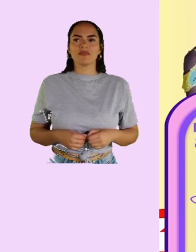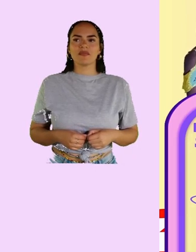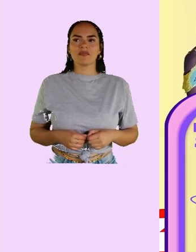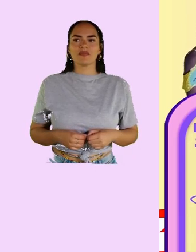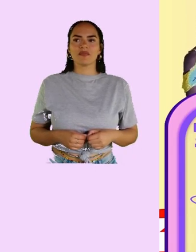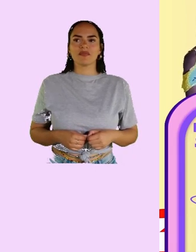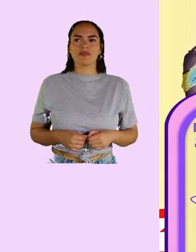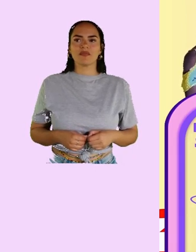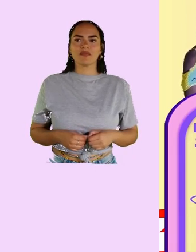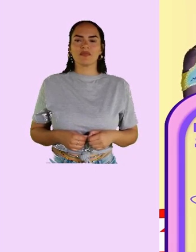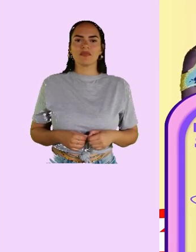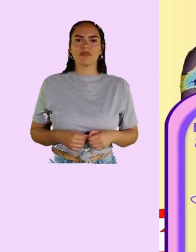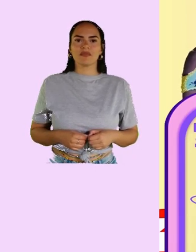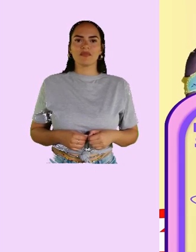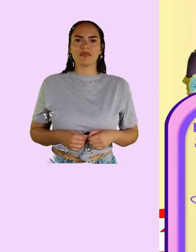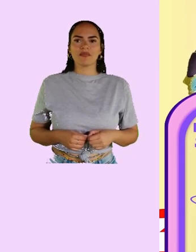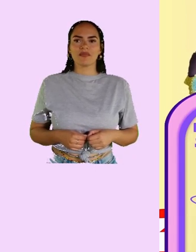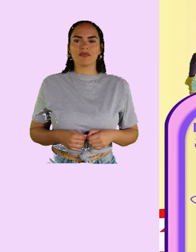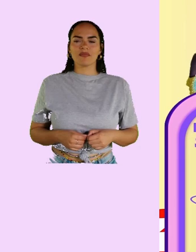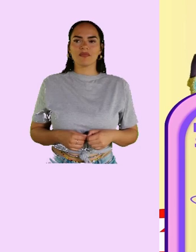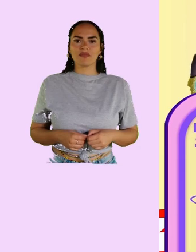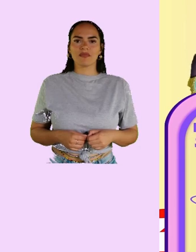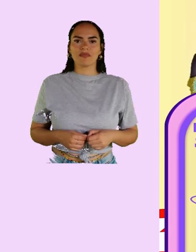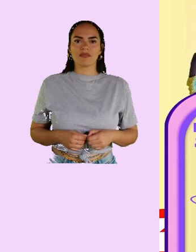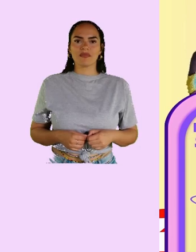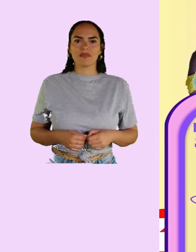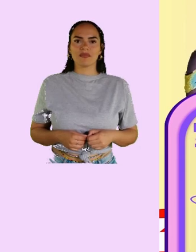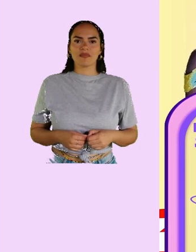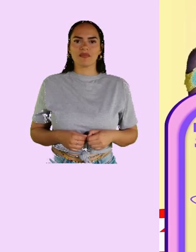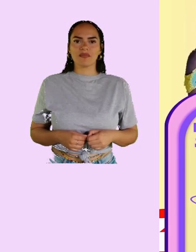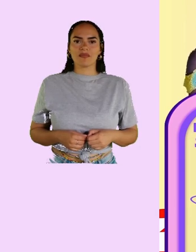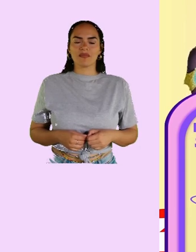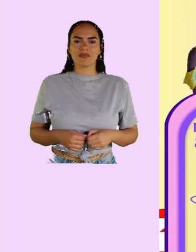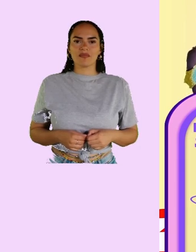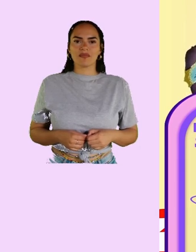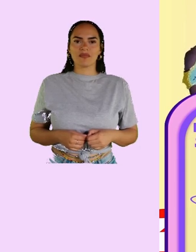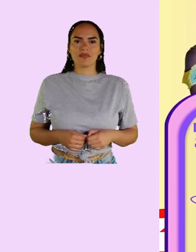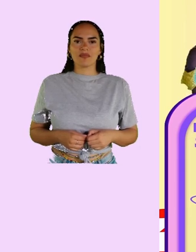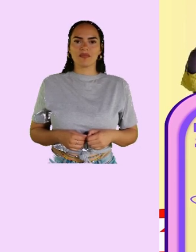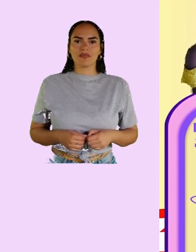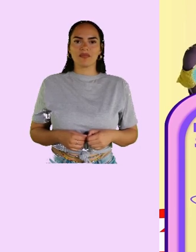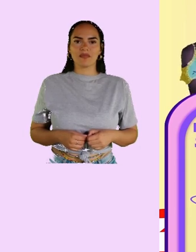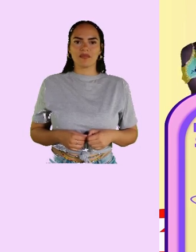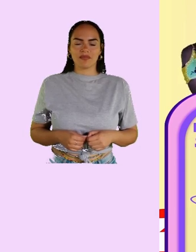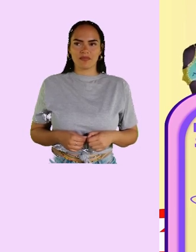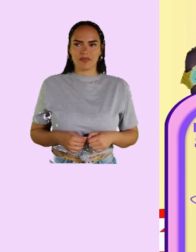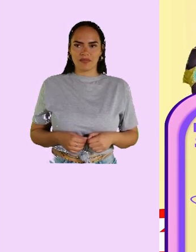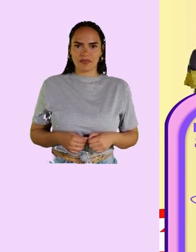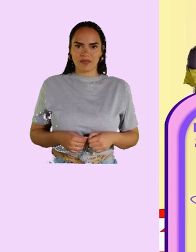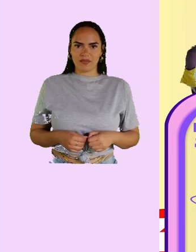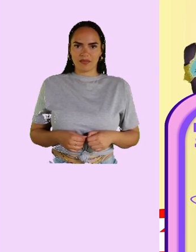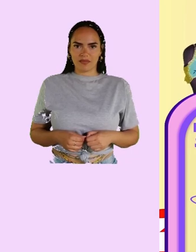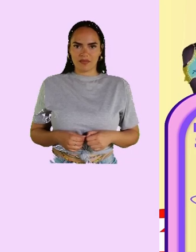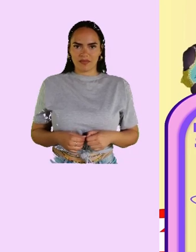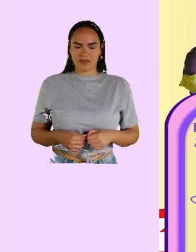That is another point to you, hot girl Samiir, bringing your total to 7 points. It's neck and neck between you two. Hater Samiir, you